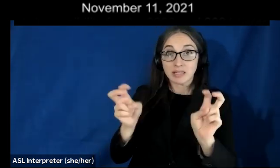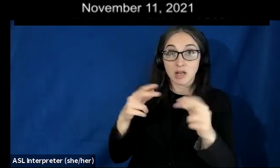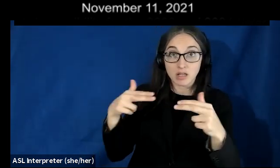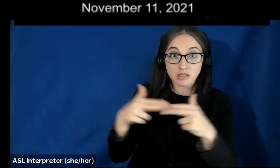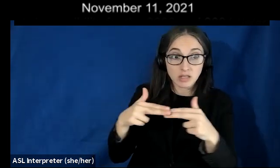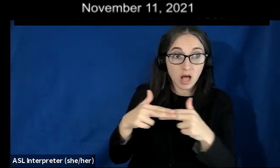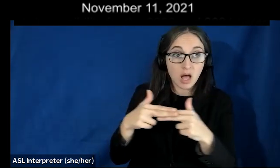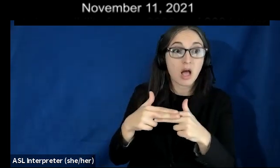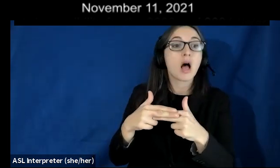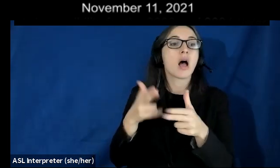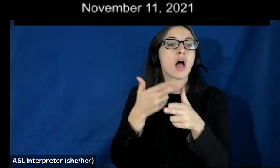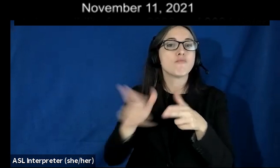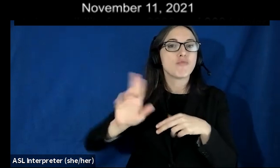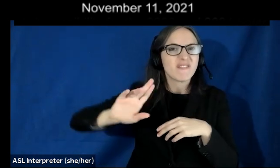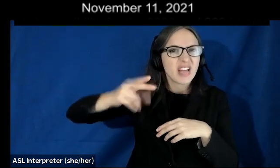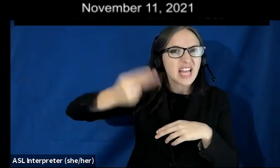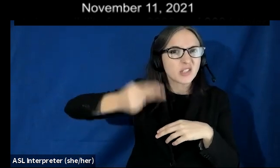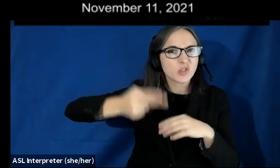Brief Story of Learning.